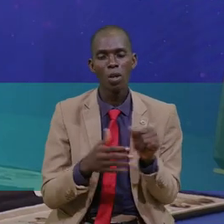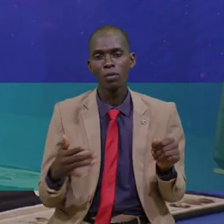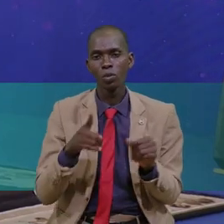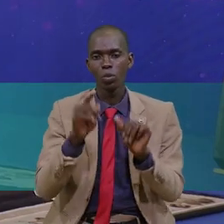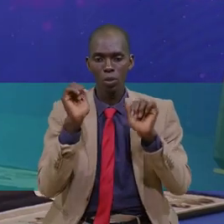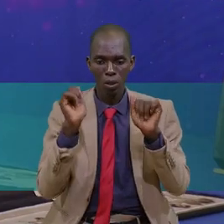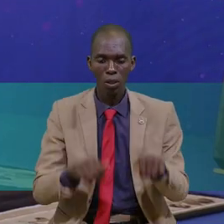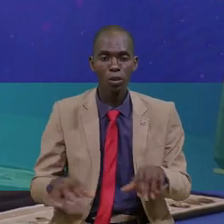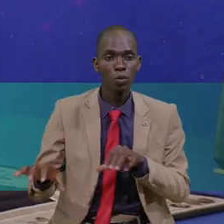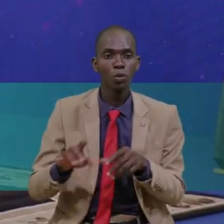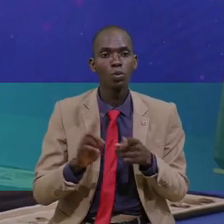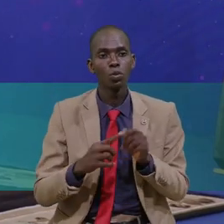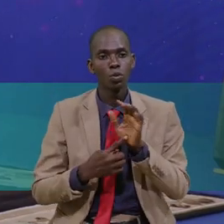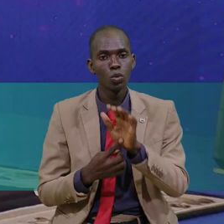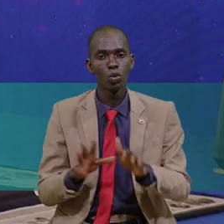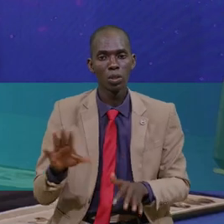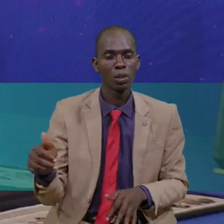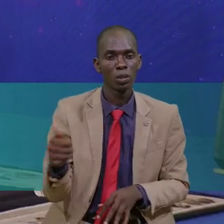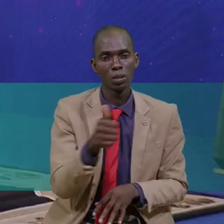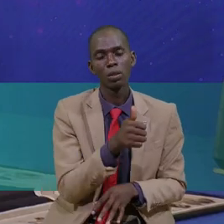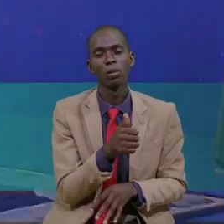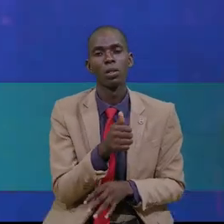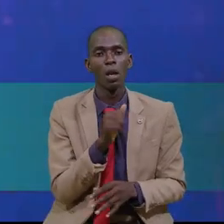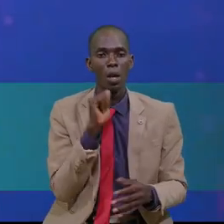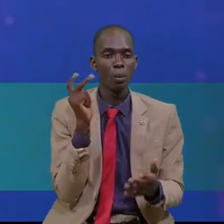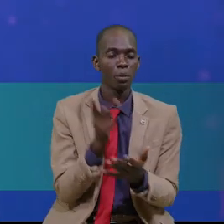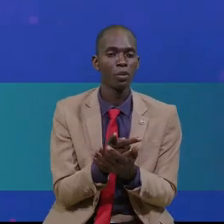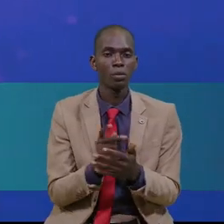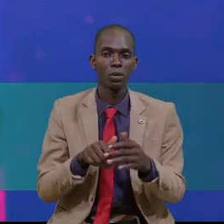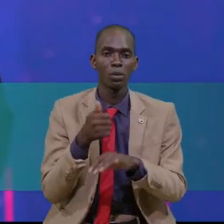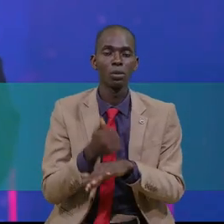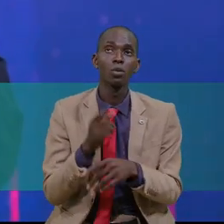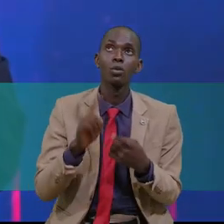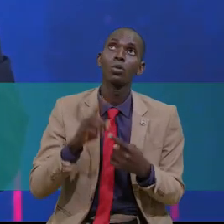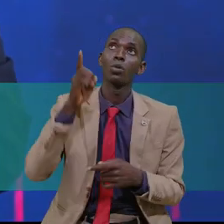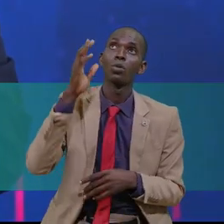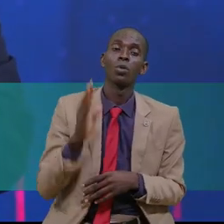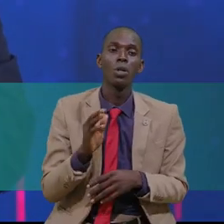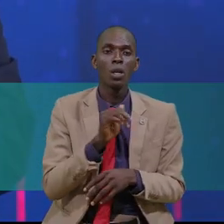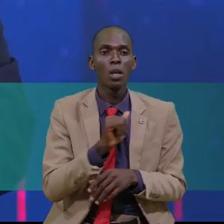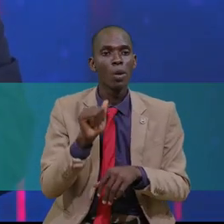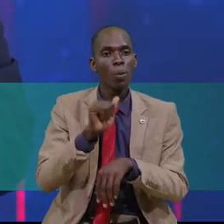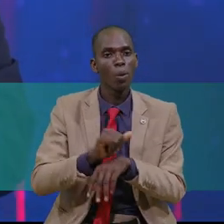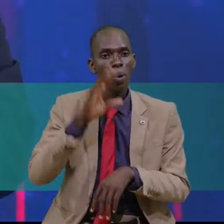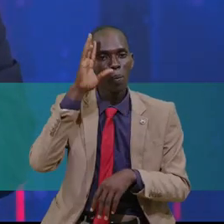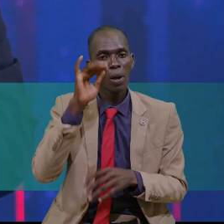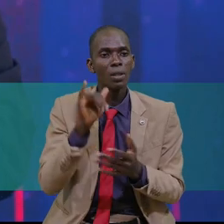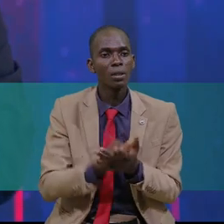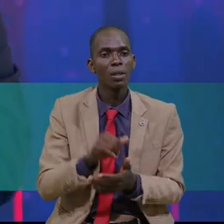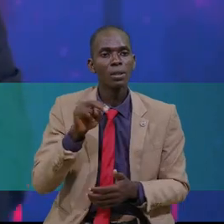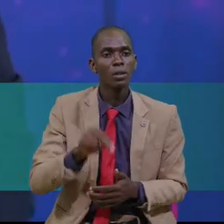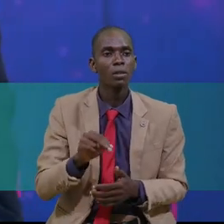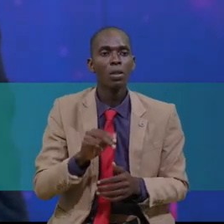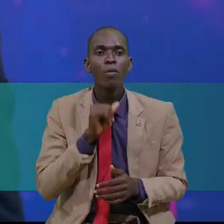to show thyself approved unto God, a workman that needeth